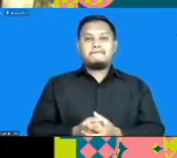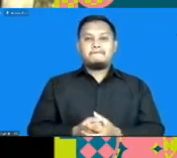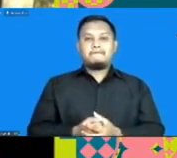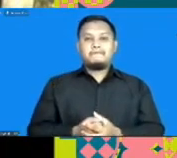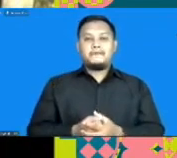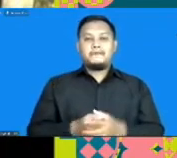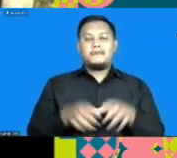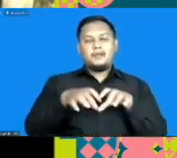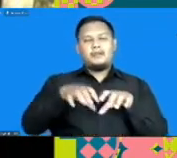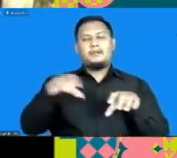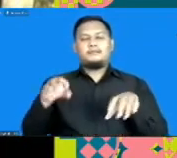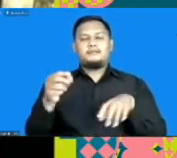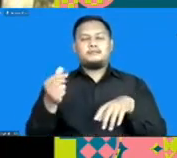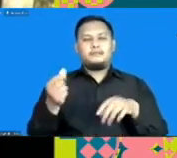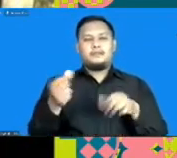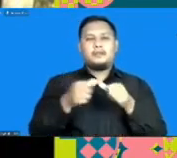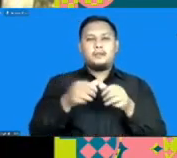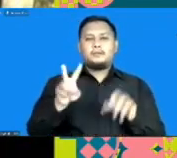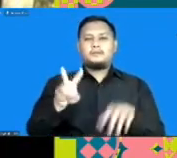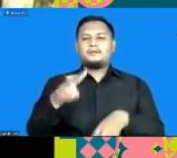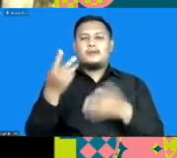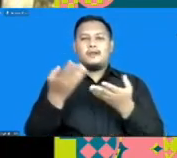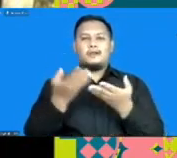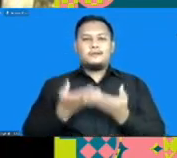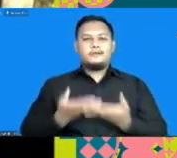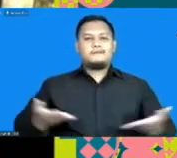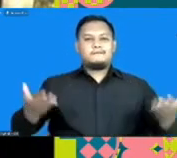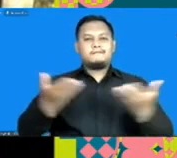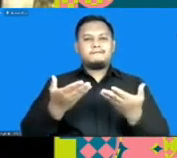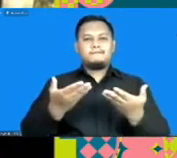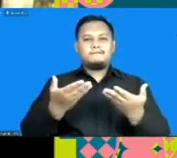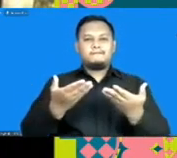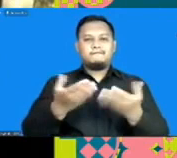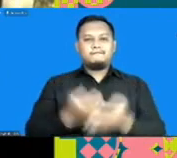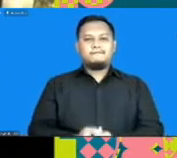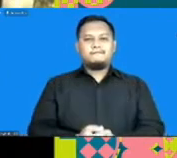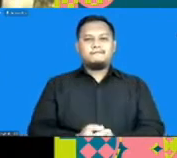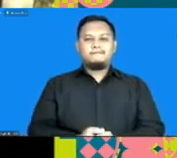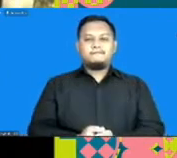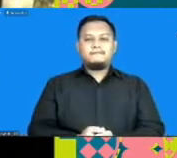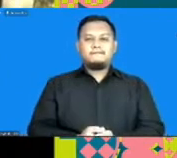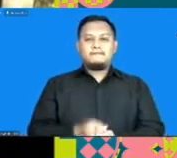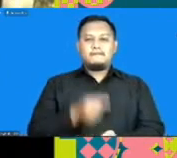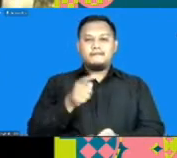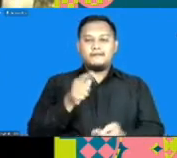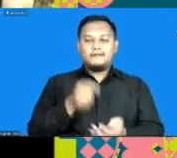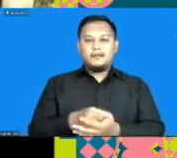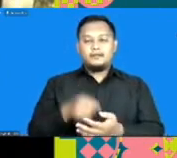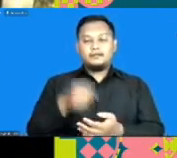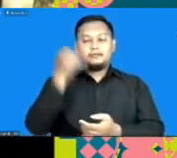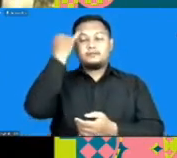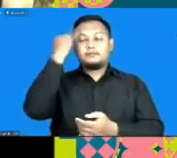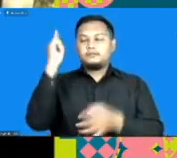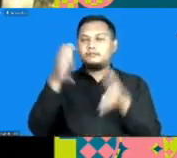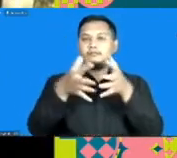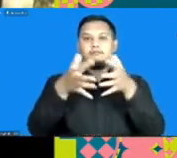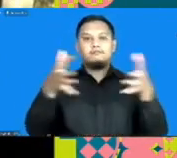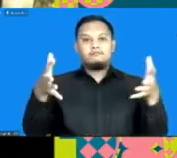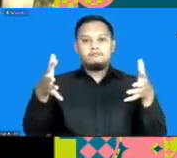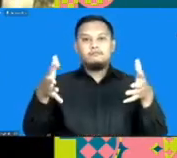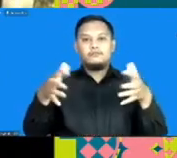shifts. Those great initiatives that took place on my nation was